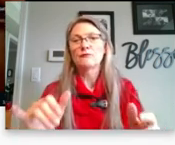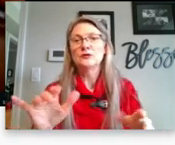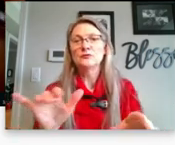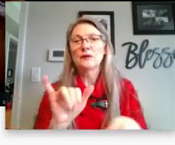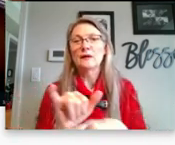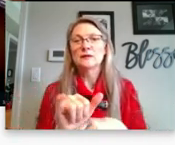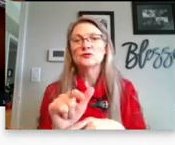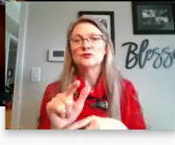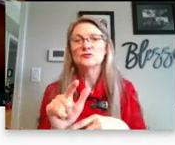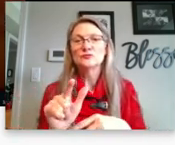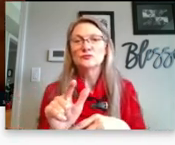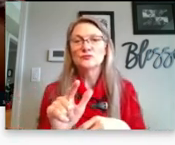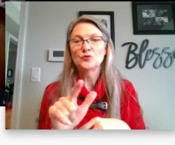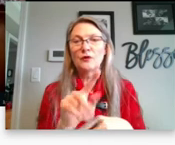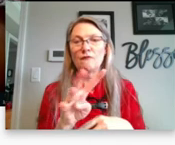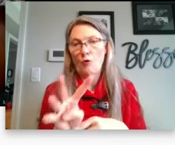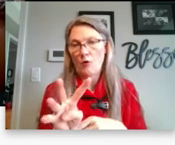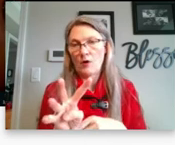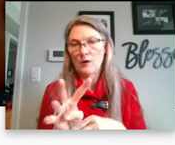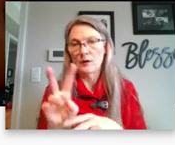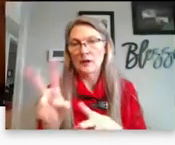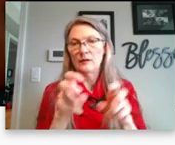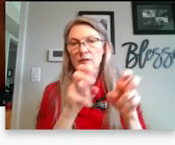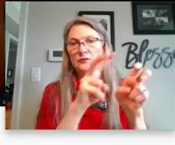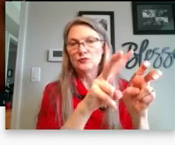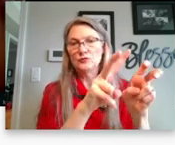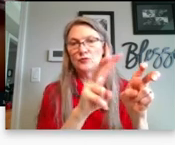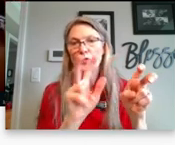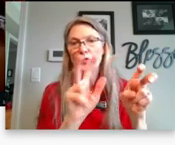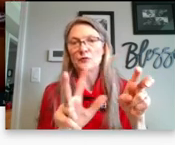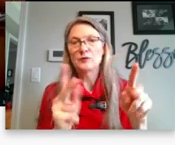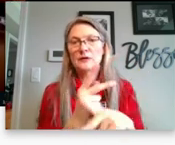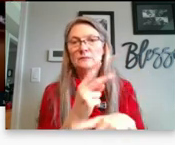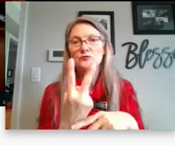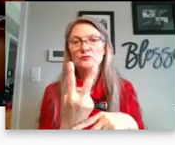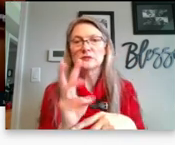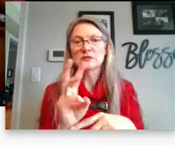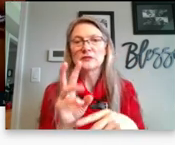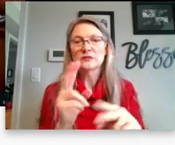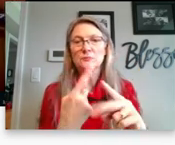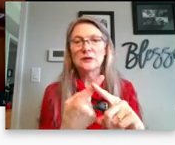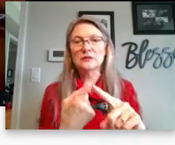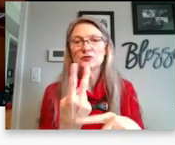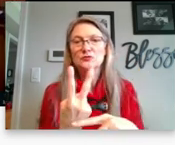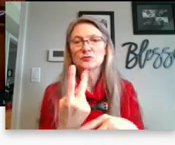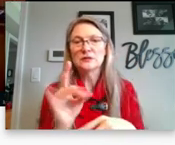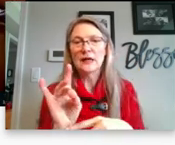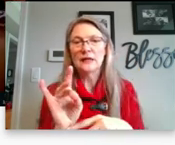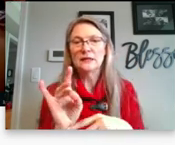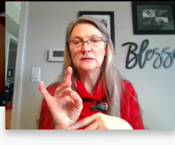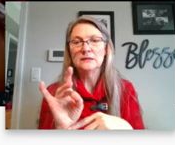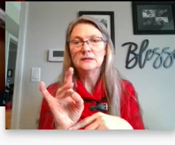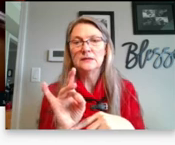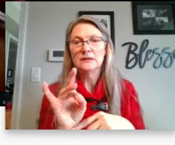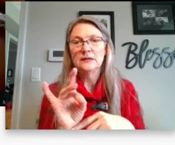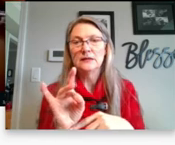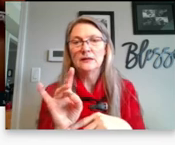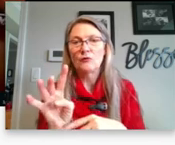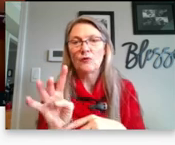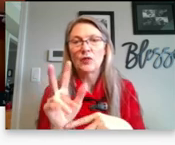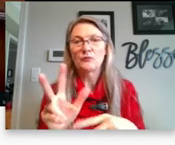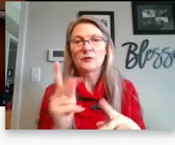that, 8 times 3 is 24. 3 times 2 is 6. Plus 2 is 8. And